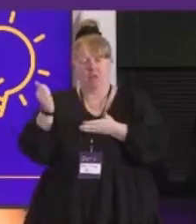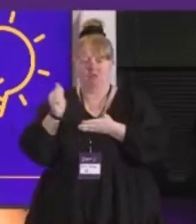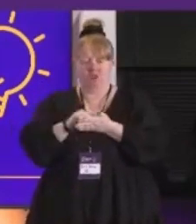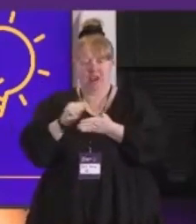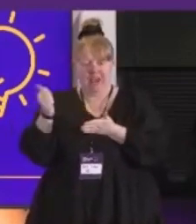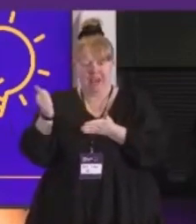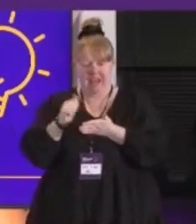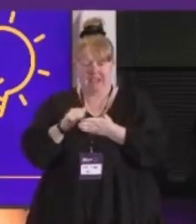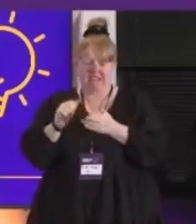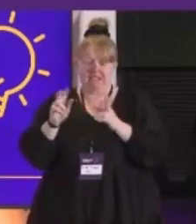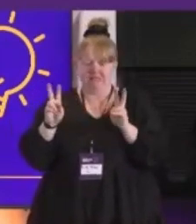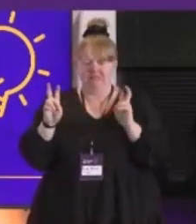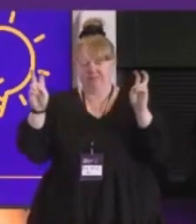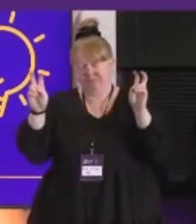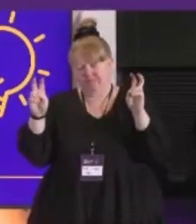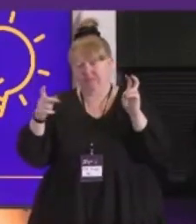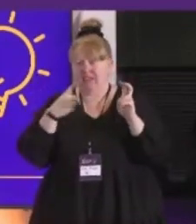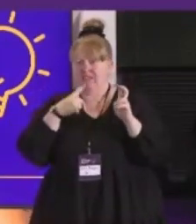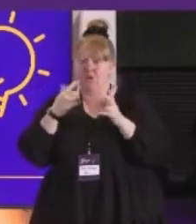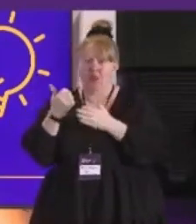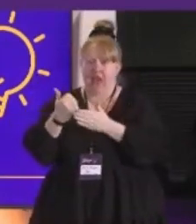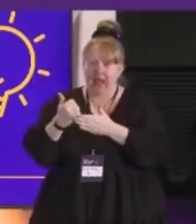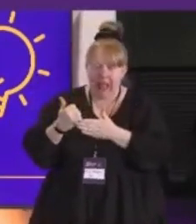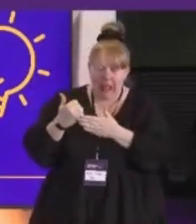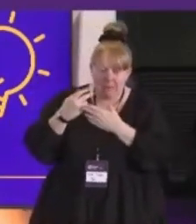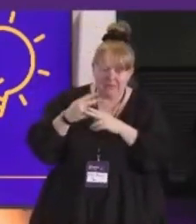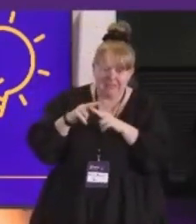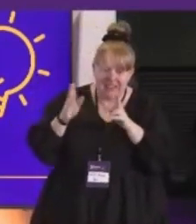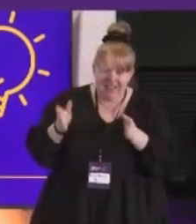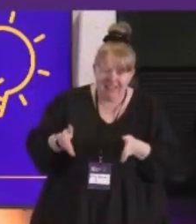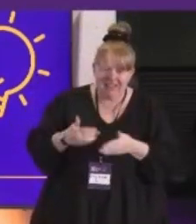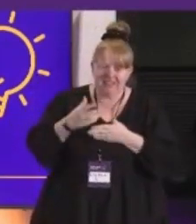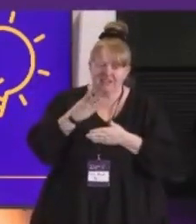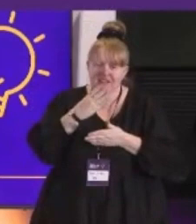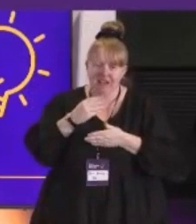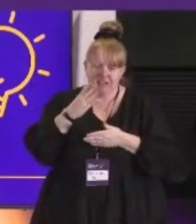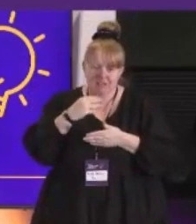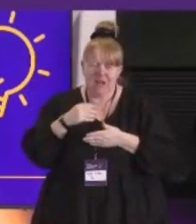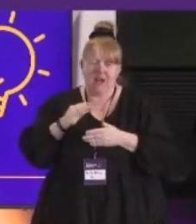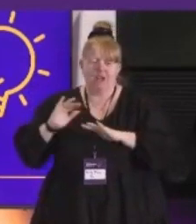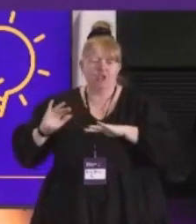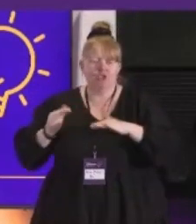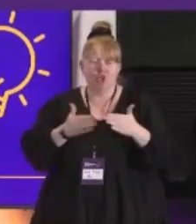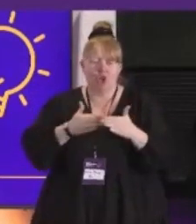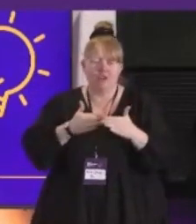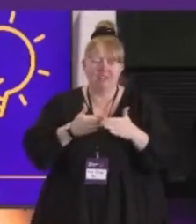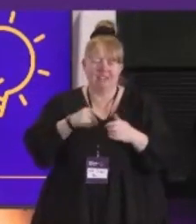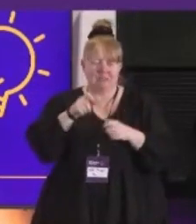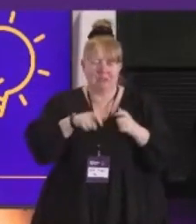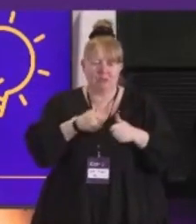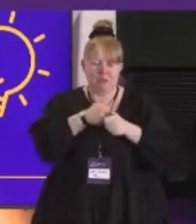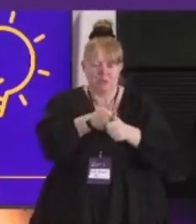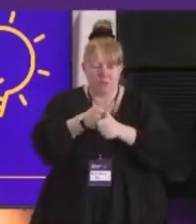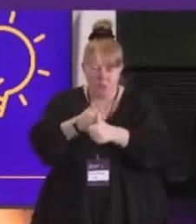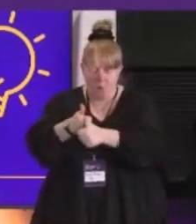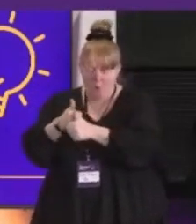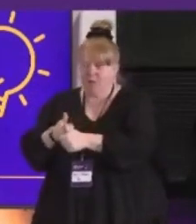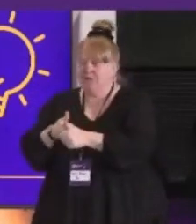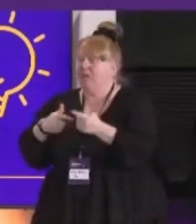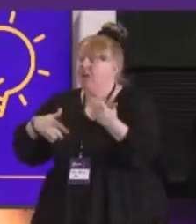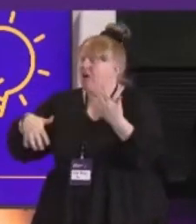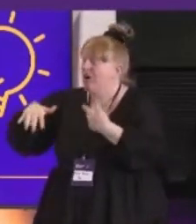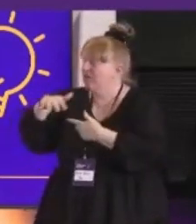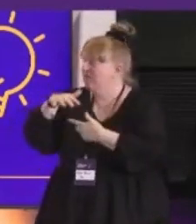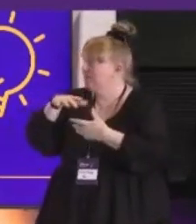risk, in help desk, our customer service agents, is seeing those